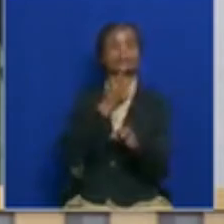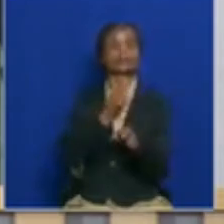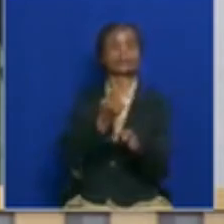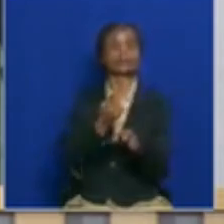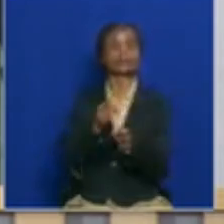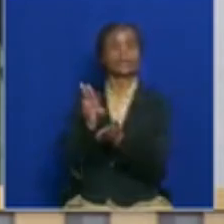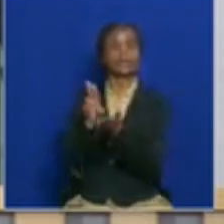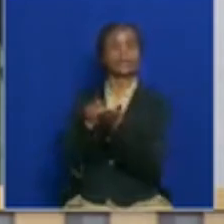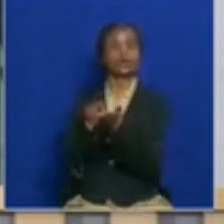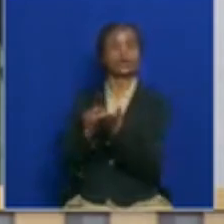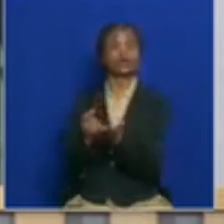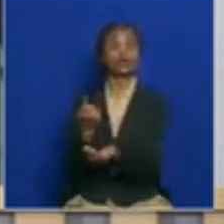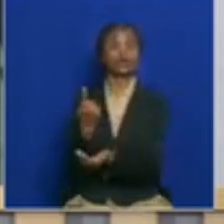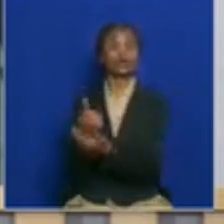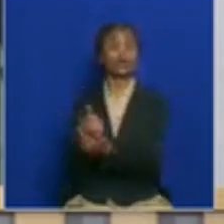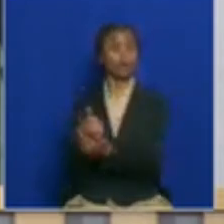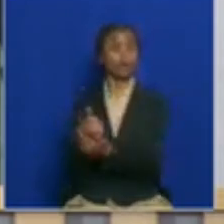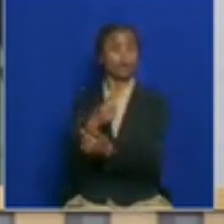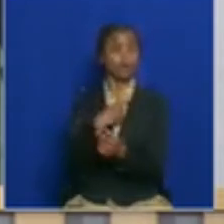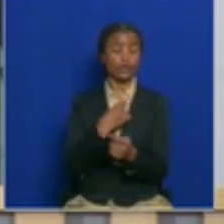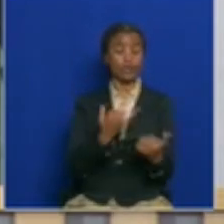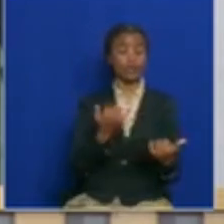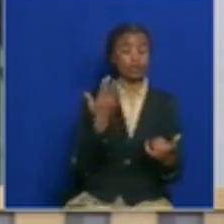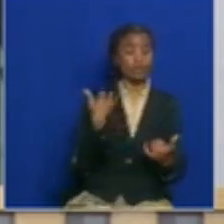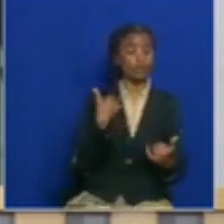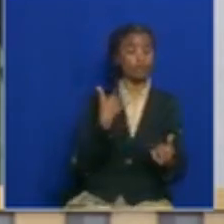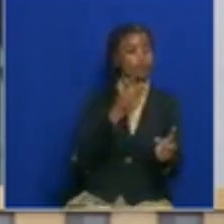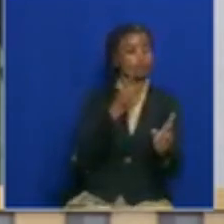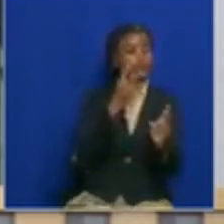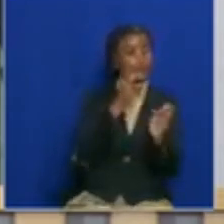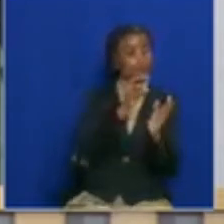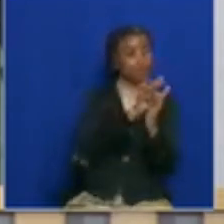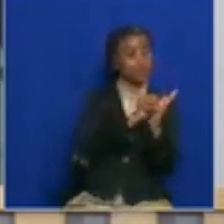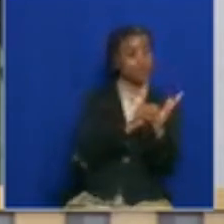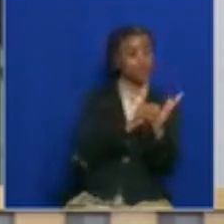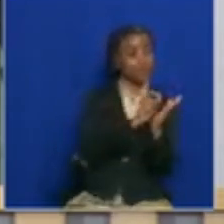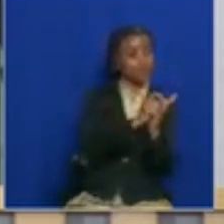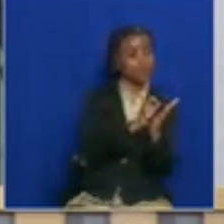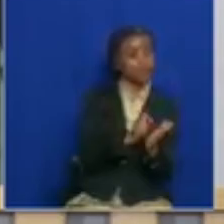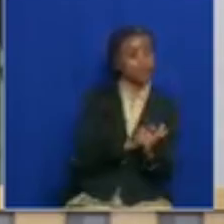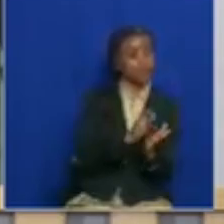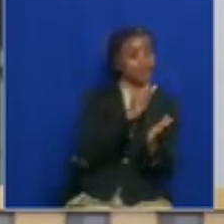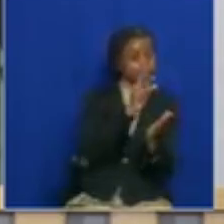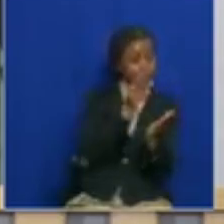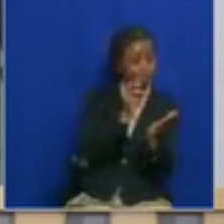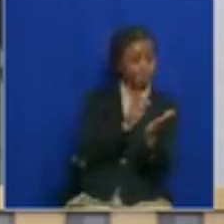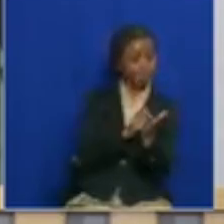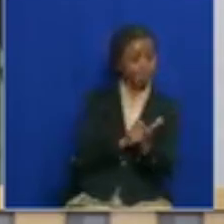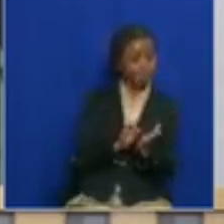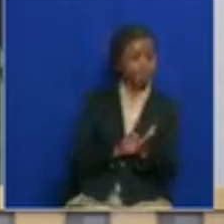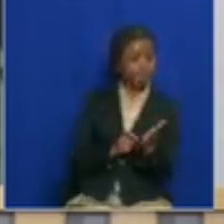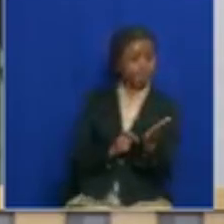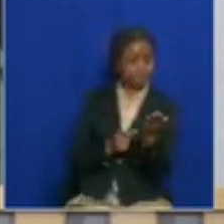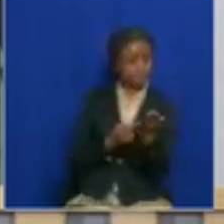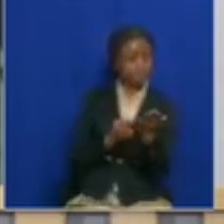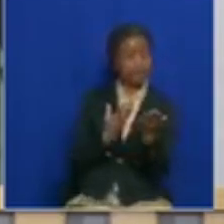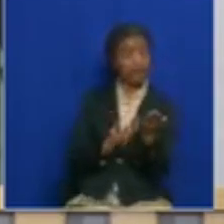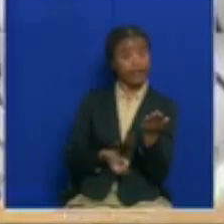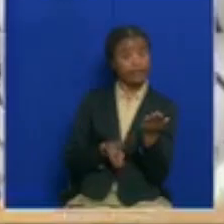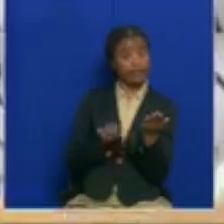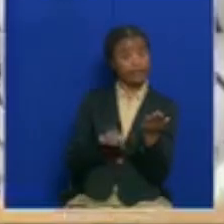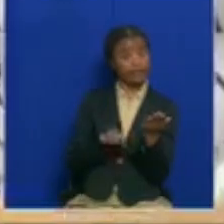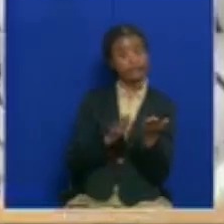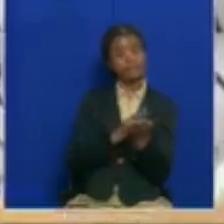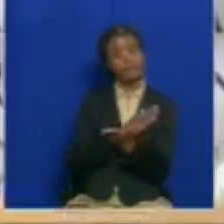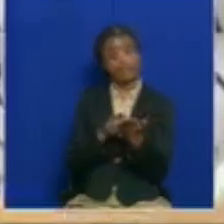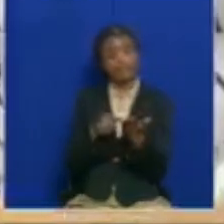the transcripts that we still need to transcribe again because of some of them are unofficial transcripts. So then